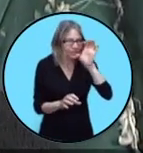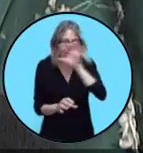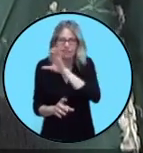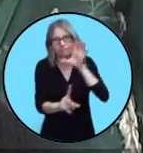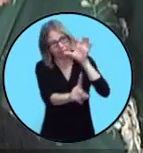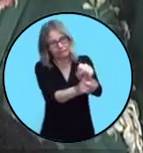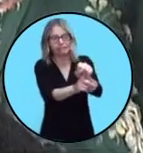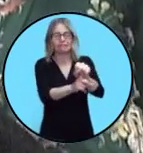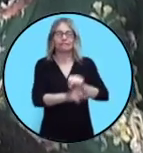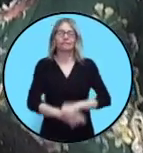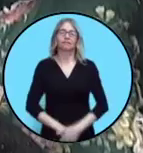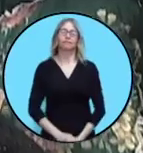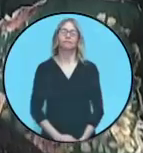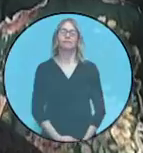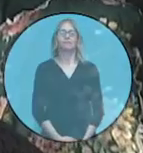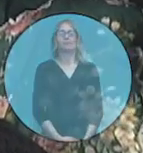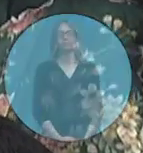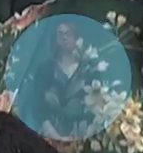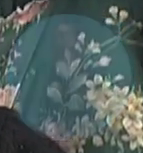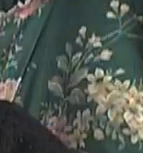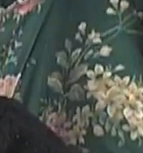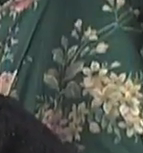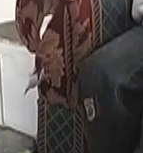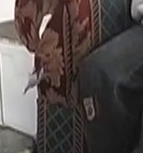walking pretty fast. And